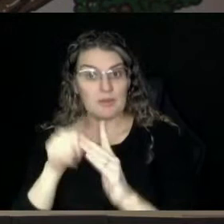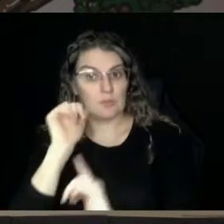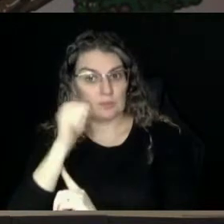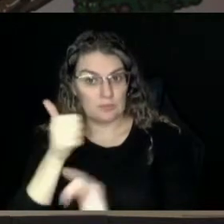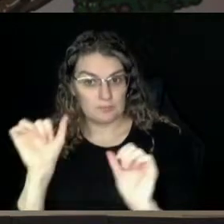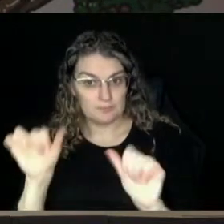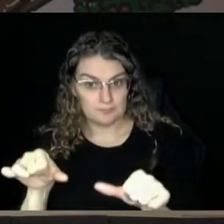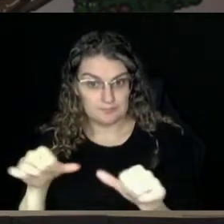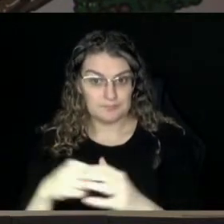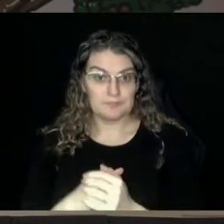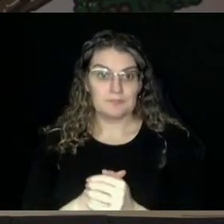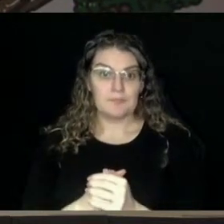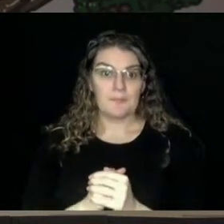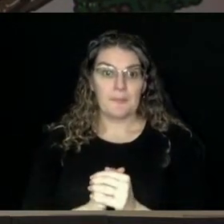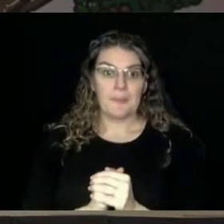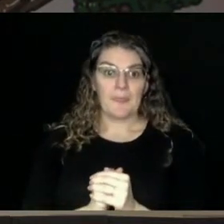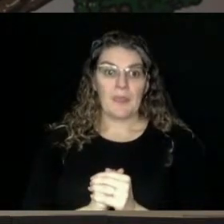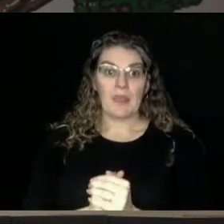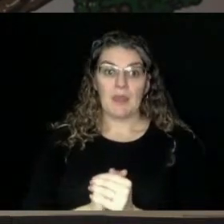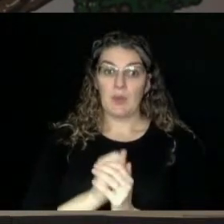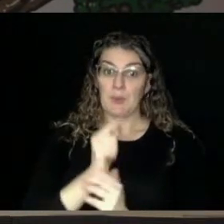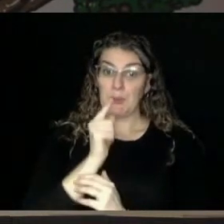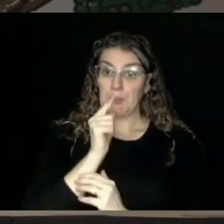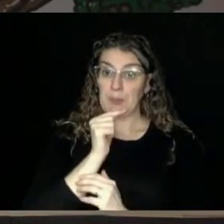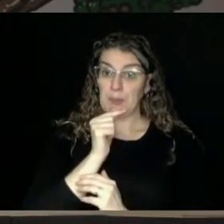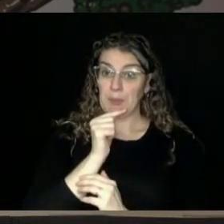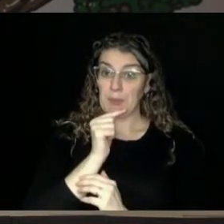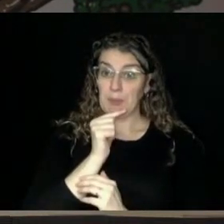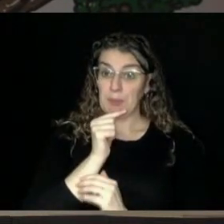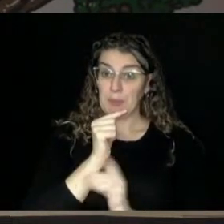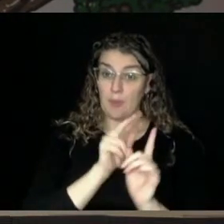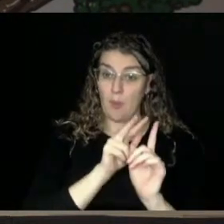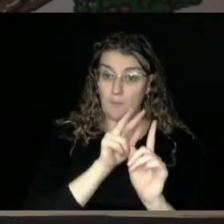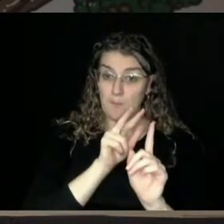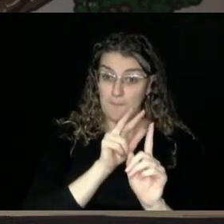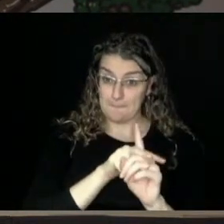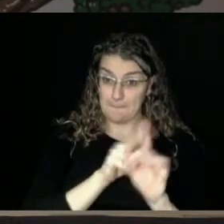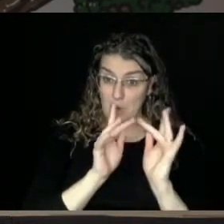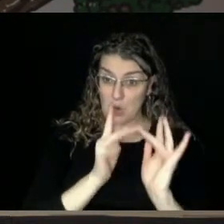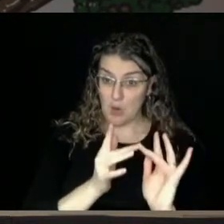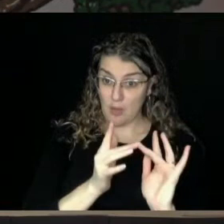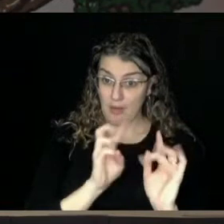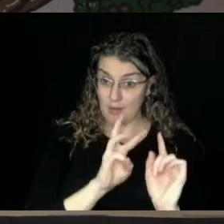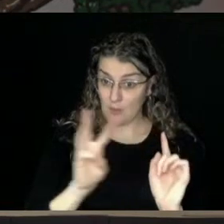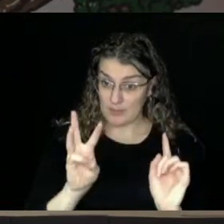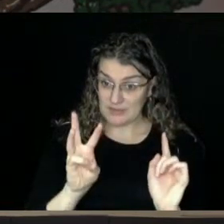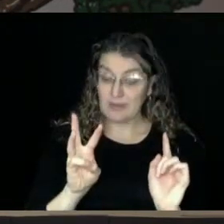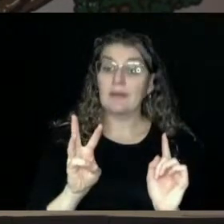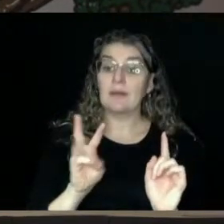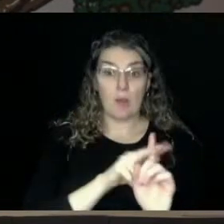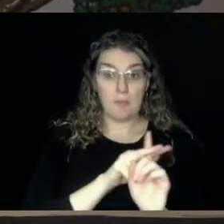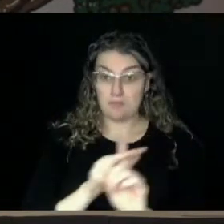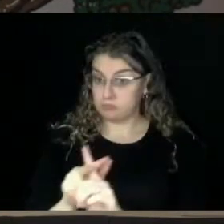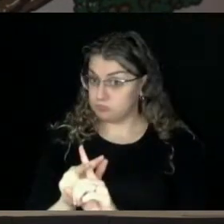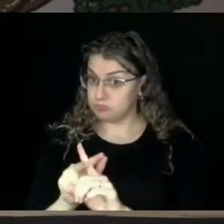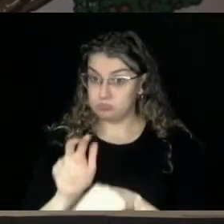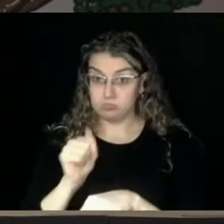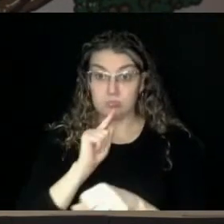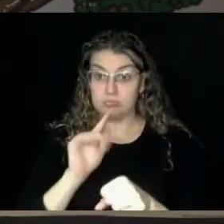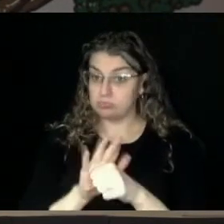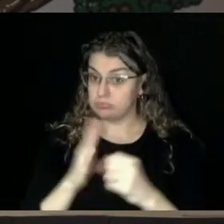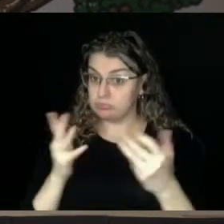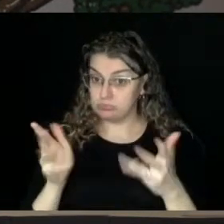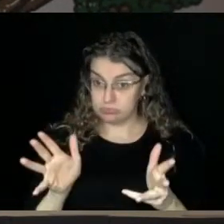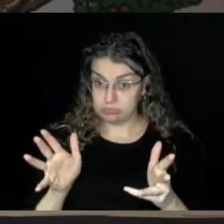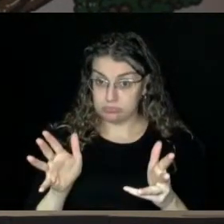existing appointments that have been booked into this online system as well, and so people who have already booked their